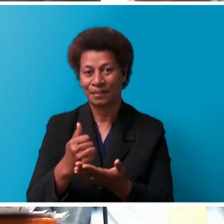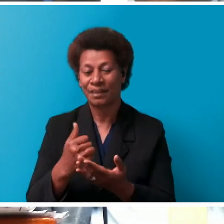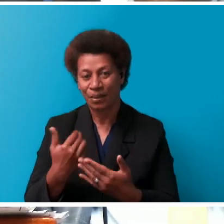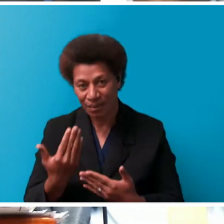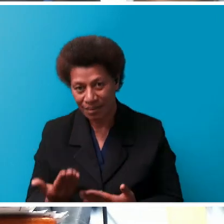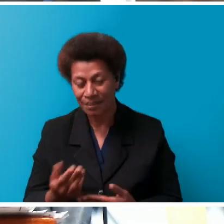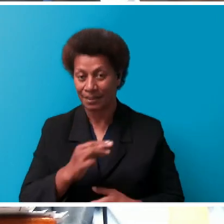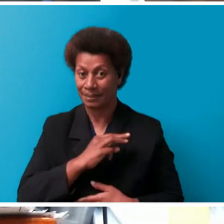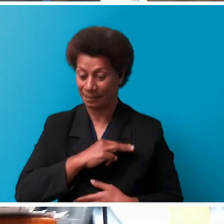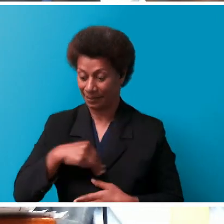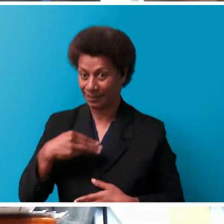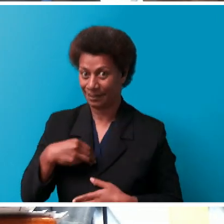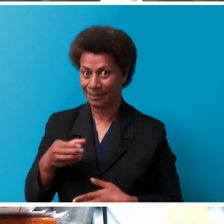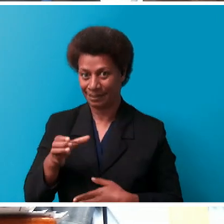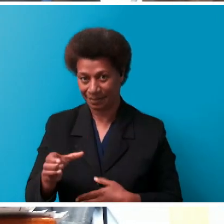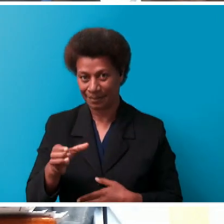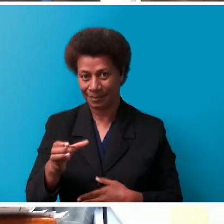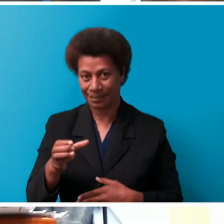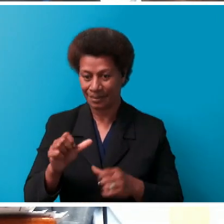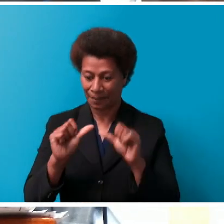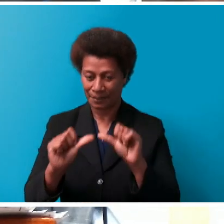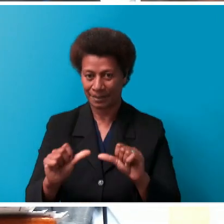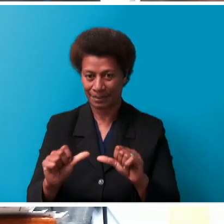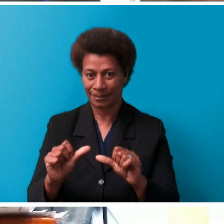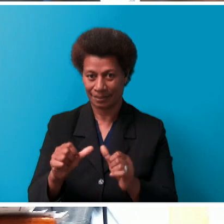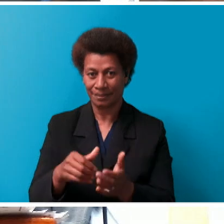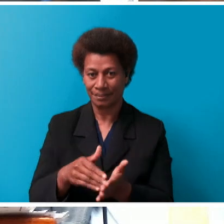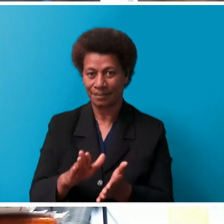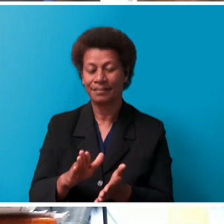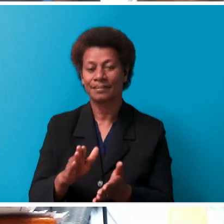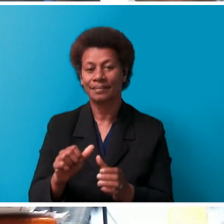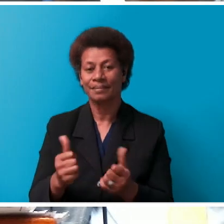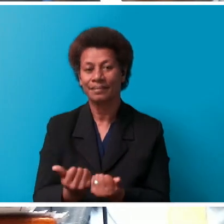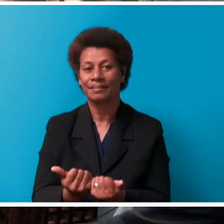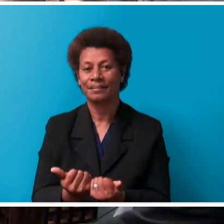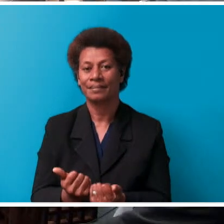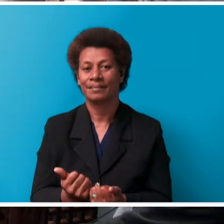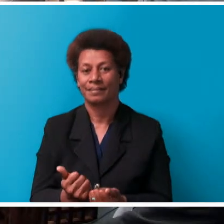that this Parliament thanks His Excellency the President for his most gracious speech. Good night.